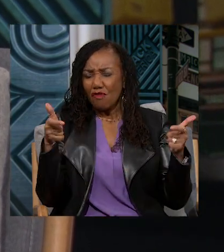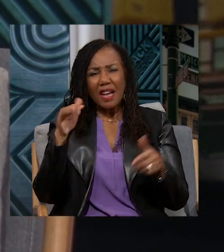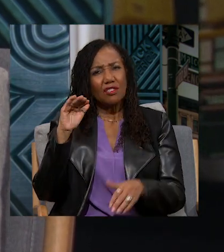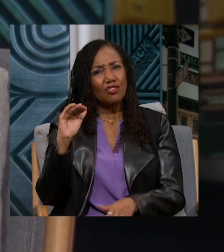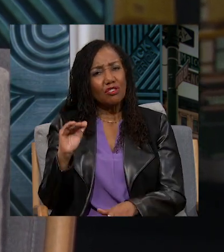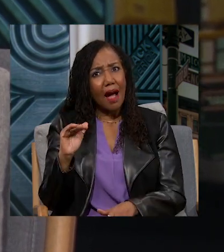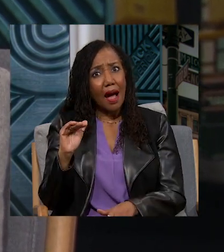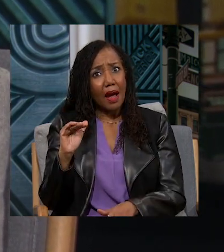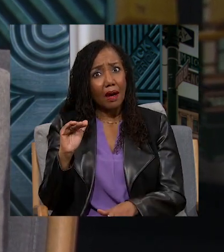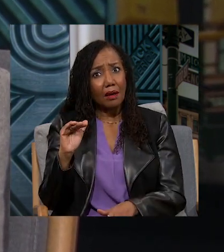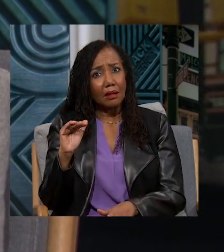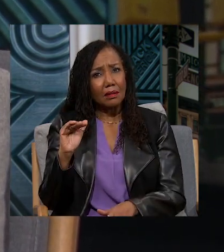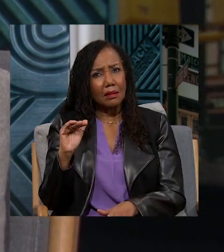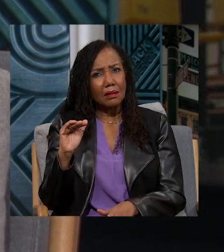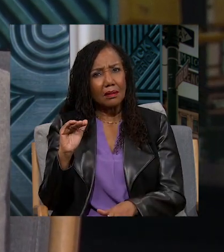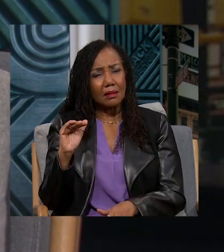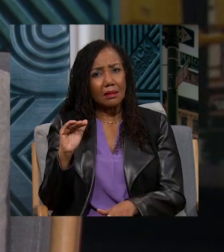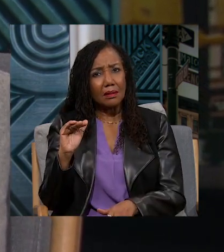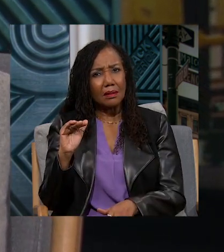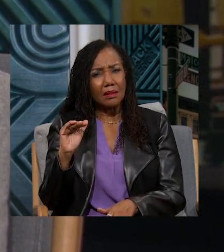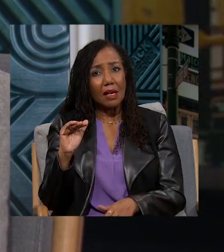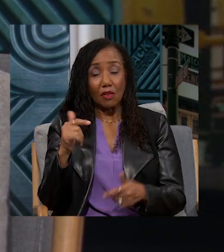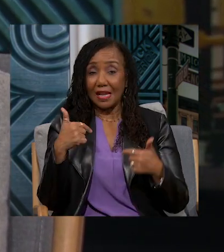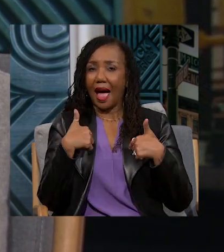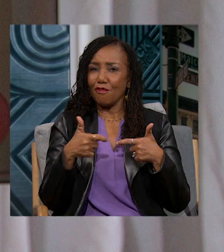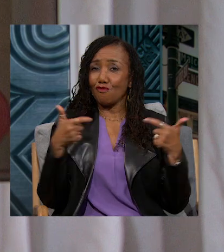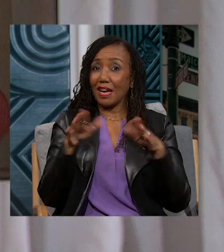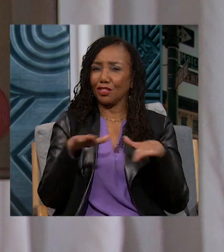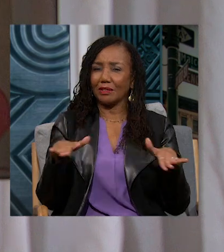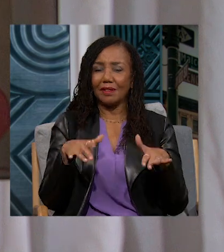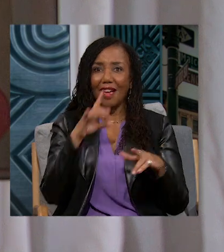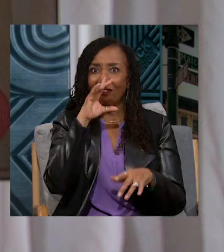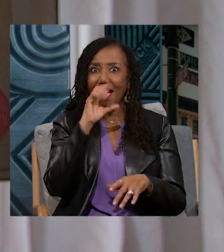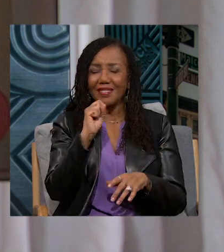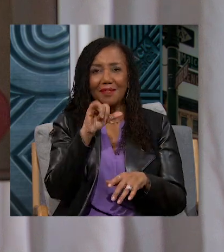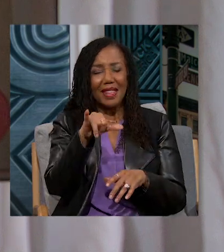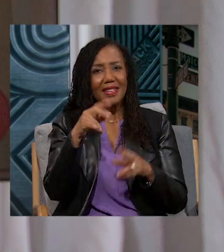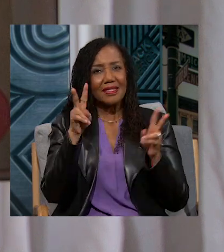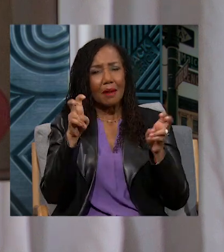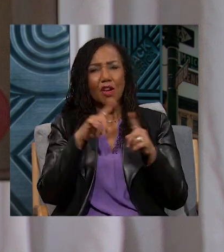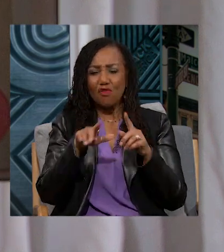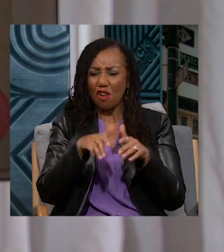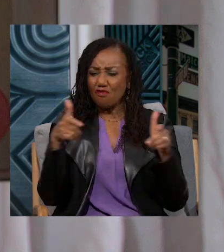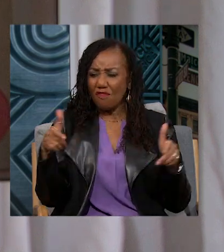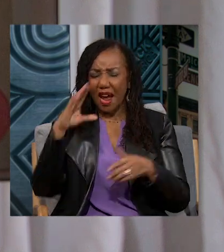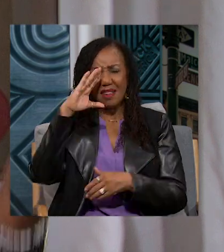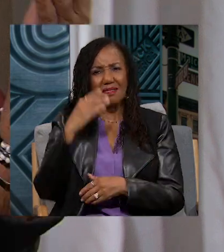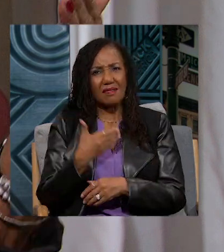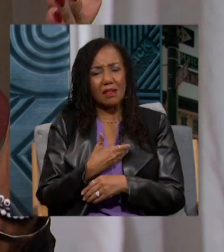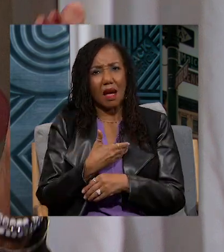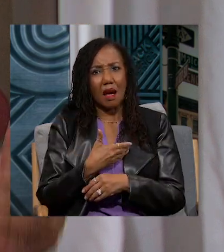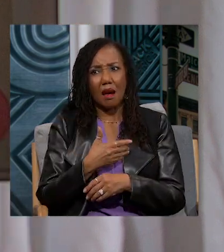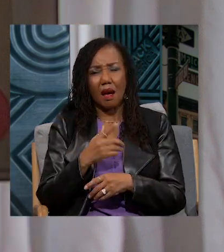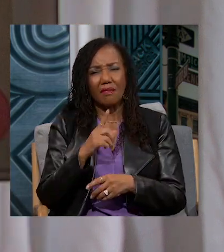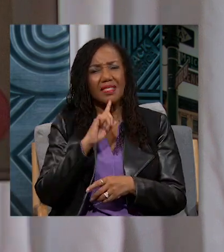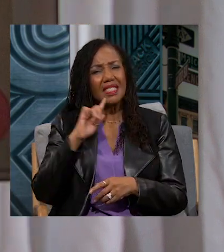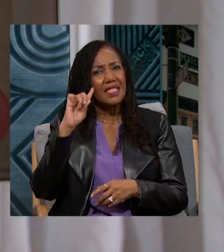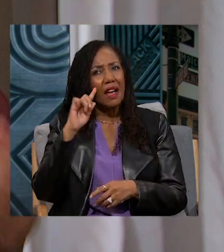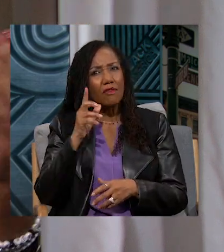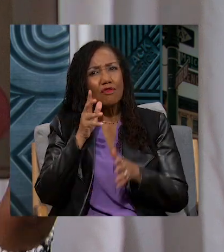I'm starting right there because I have grandchildren. I am fascinated by this. The grandchild of deaf